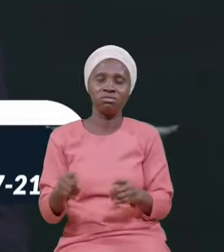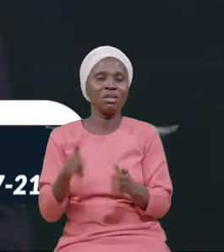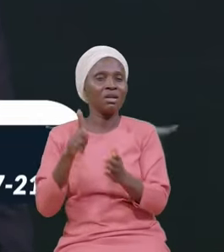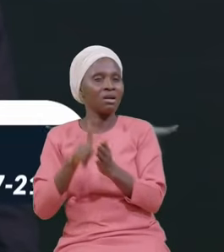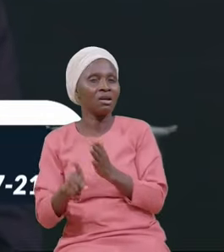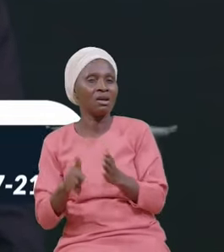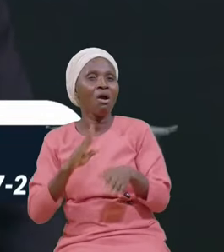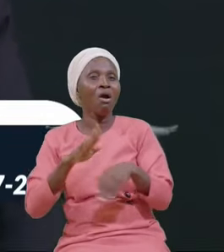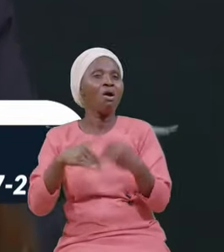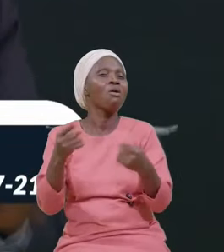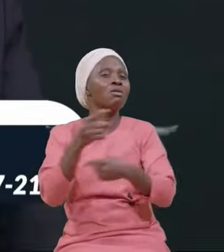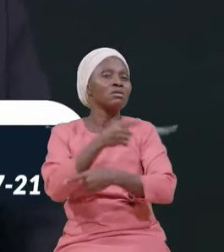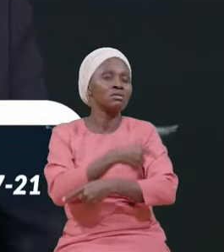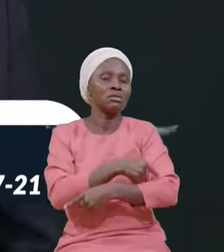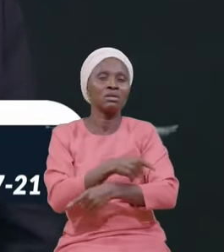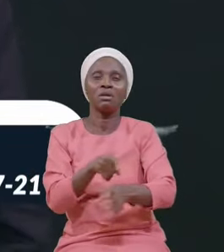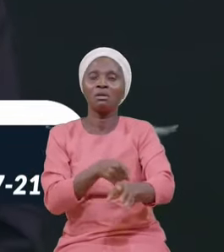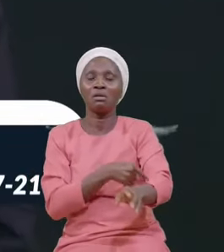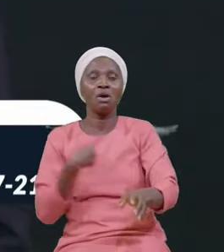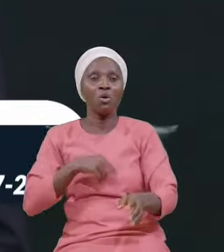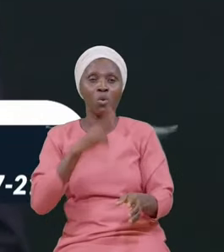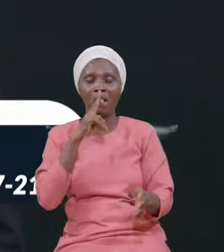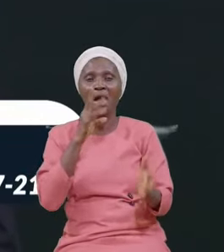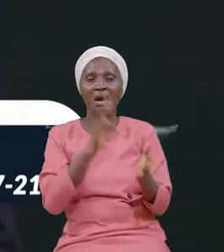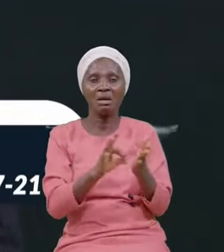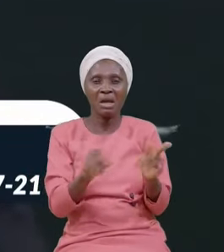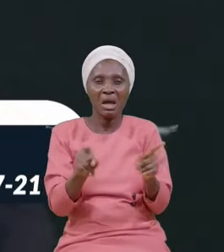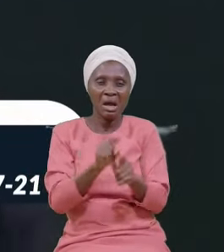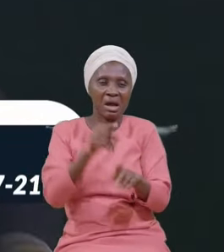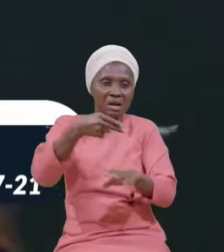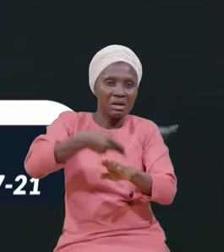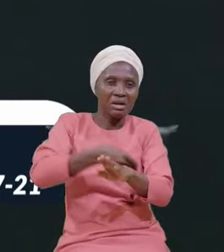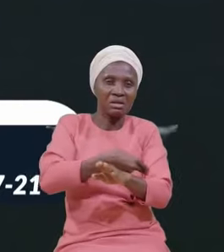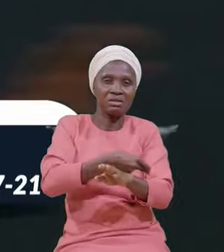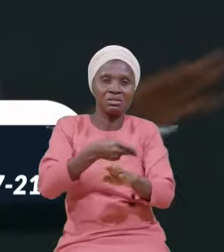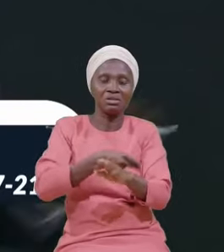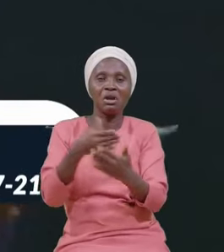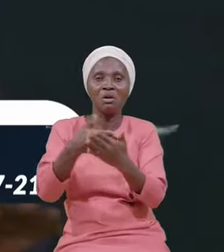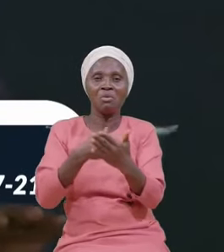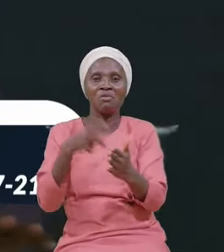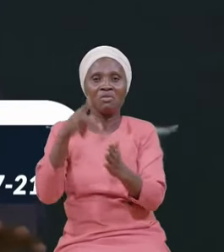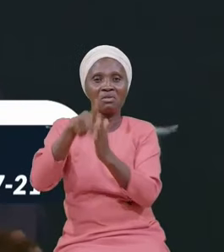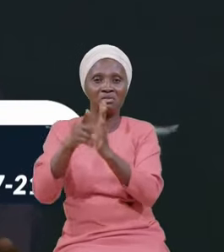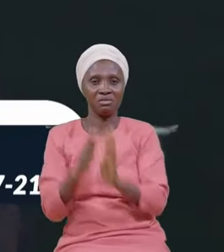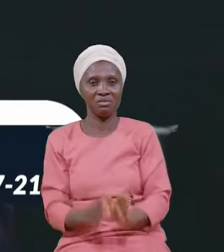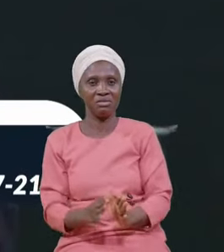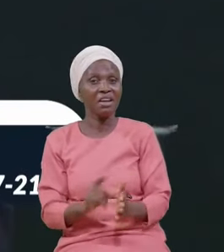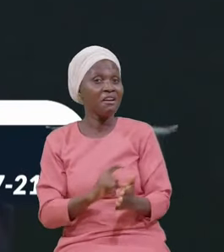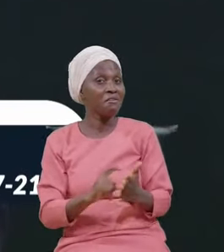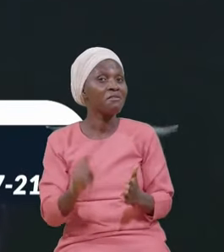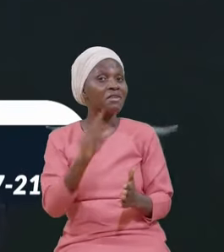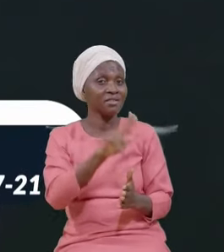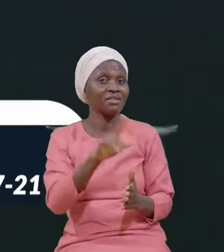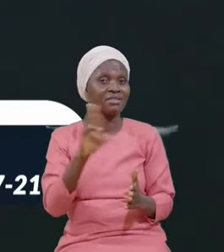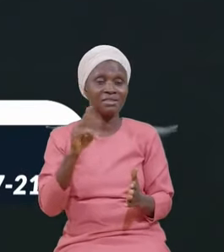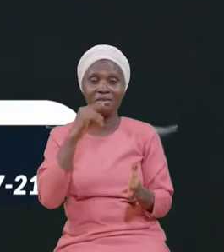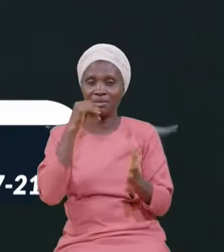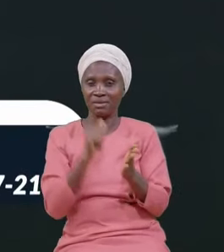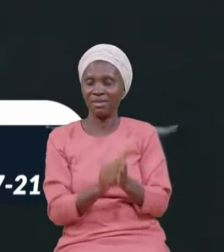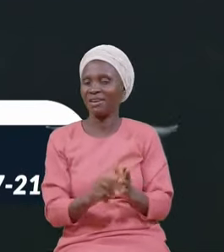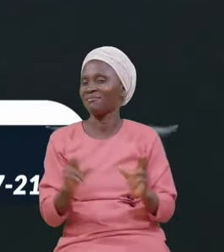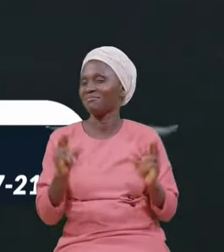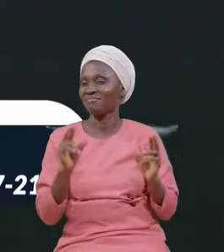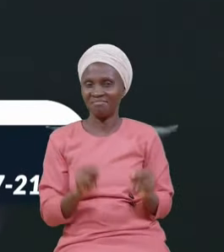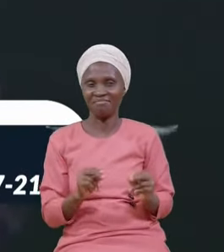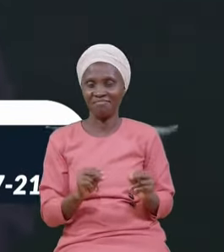sheep for the slaughter ver 37 name in all these things were more